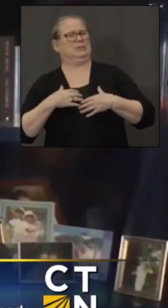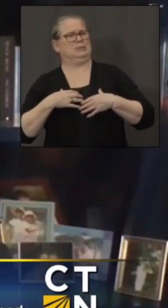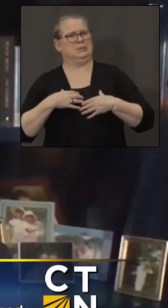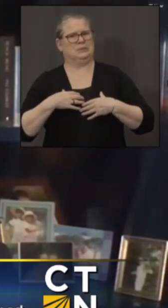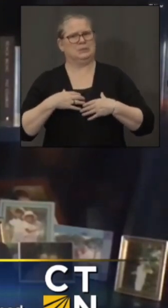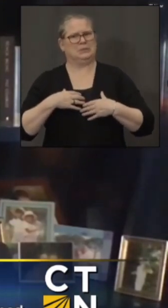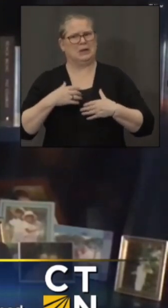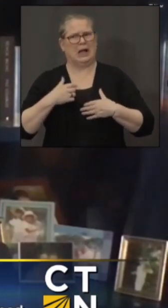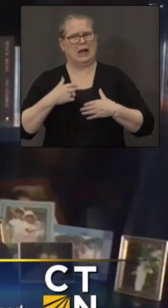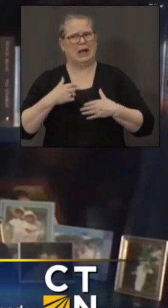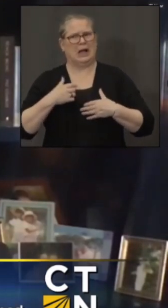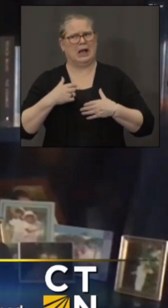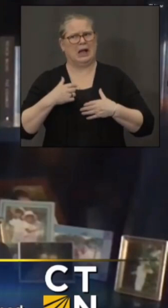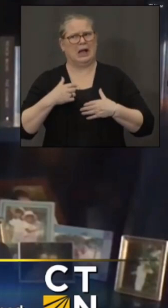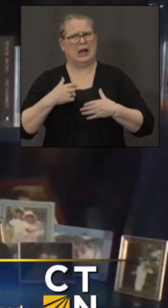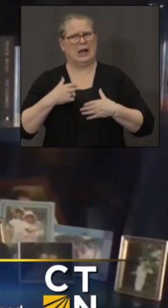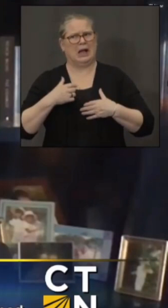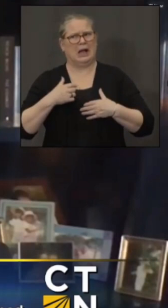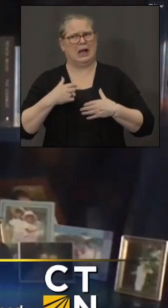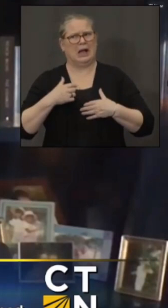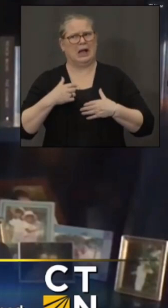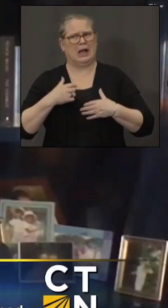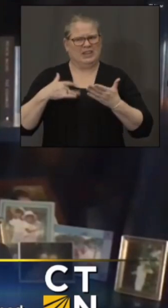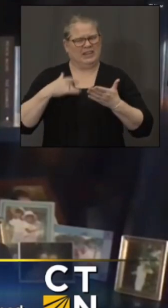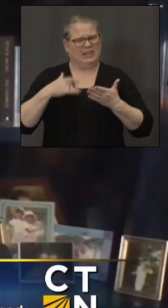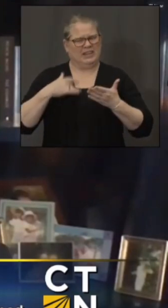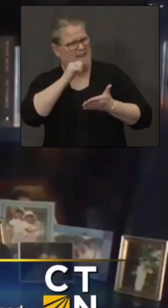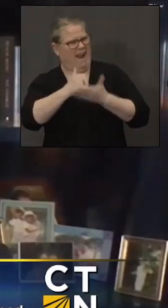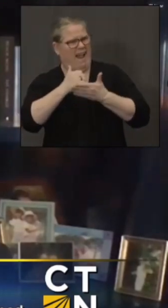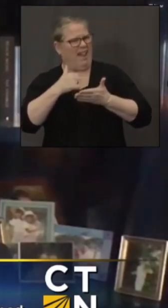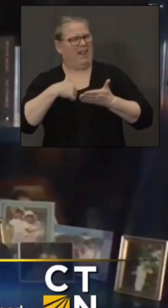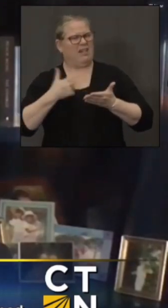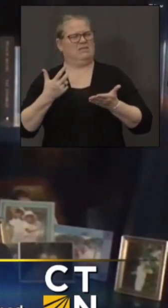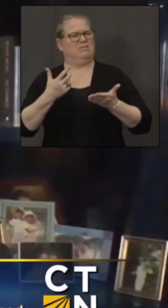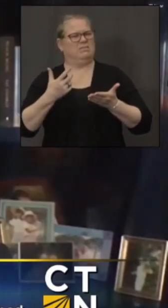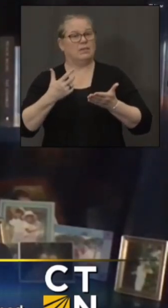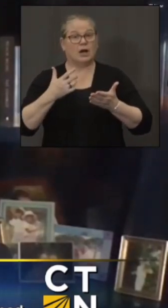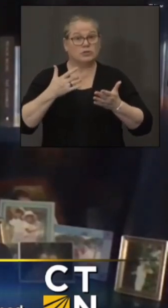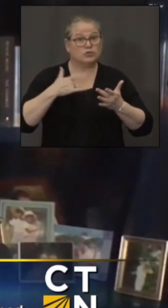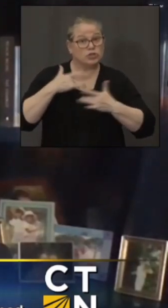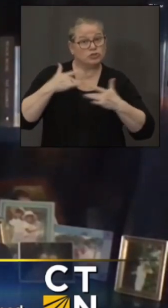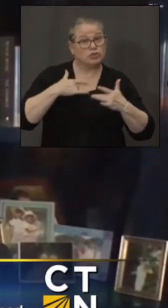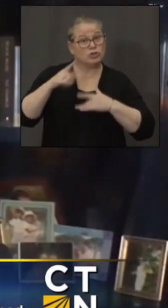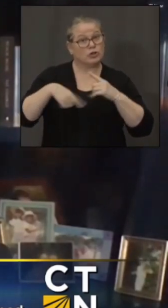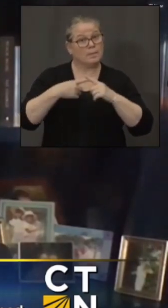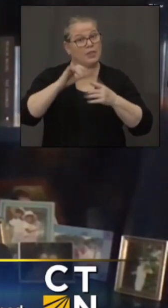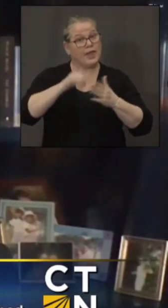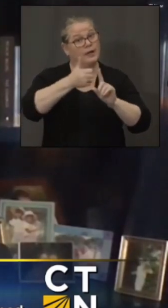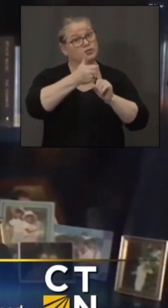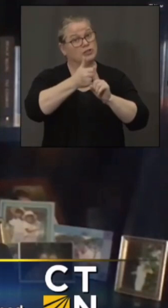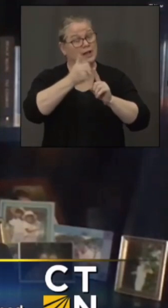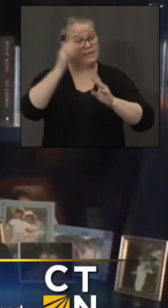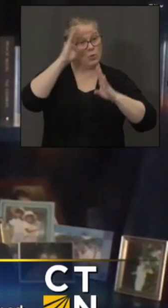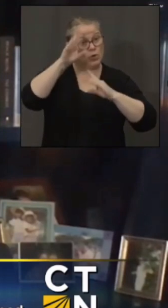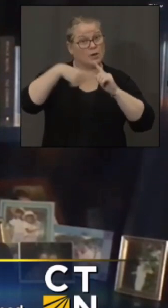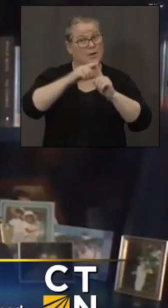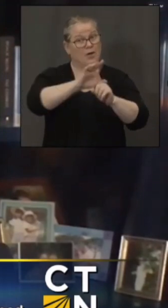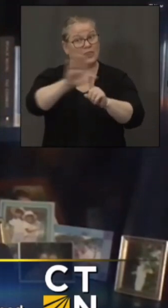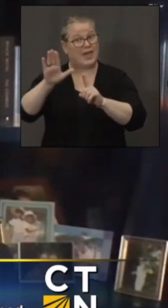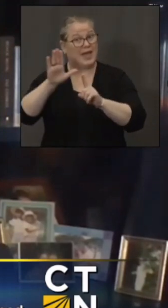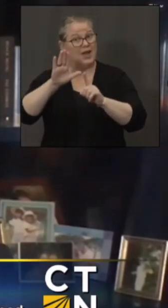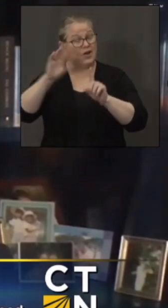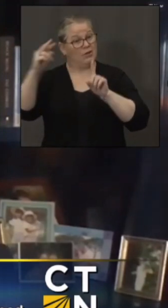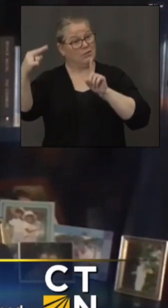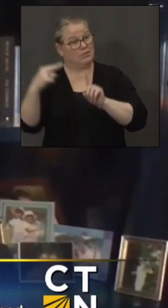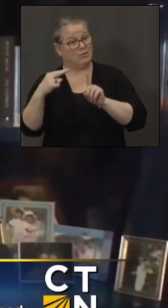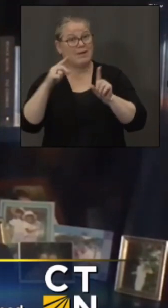operations are safe this season. Is that a concern that maybe you guys weighed as you planned this announcement of this new fine,